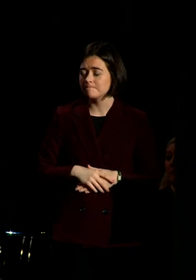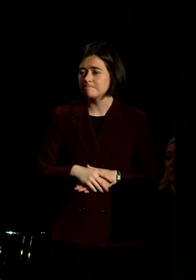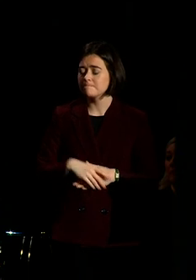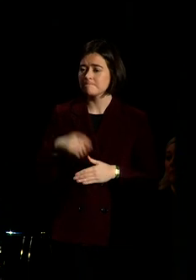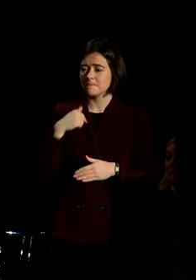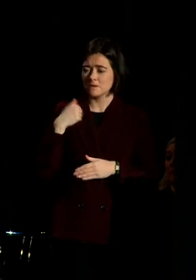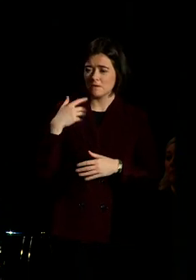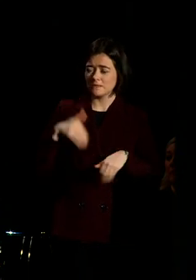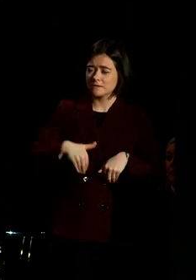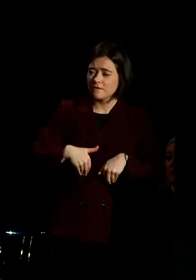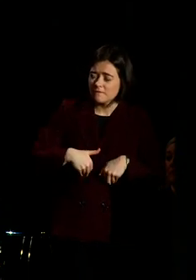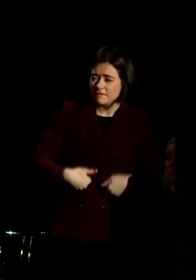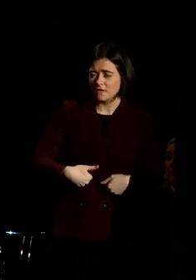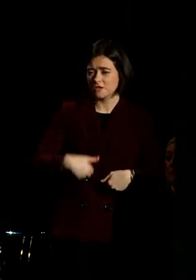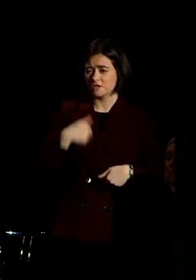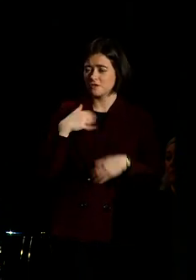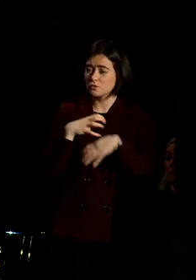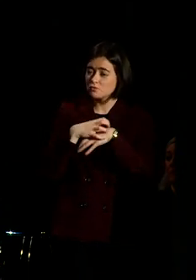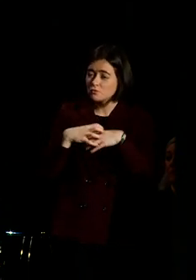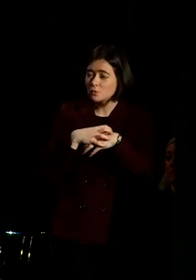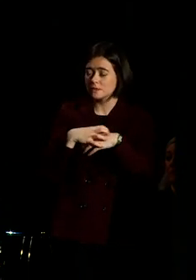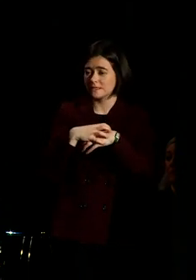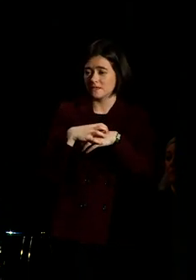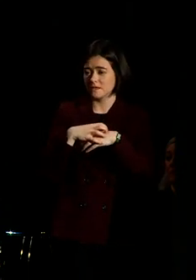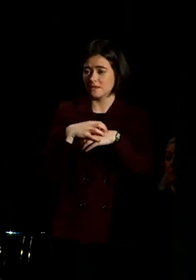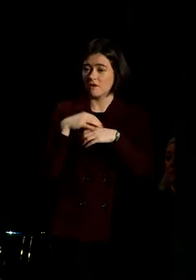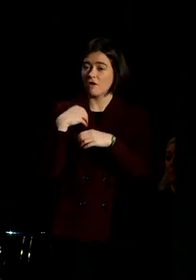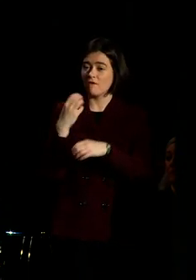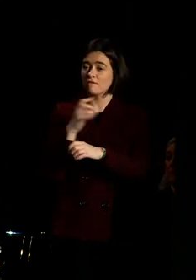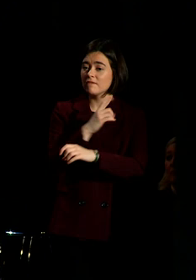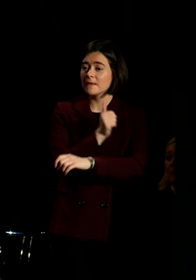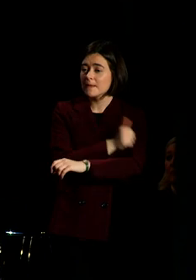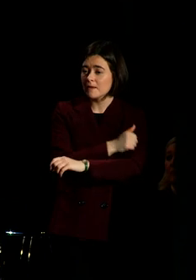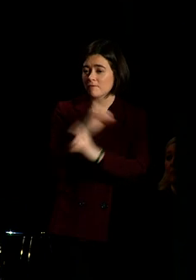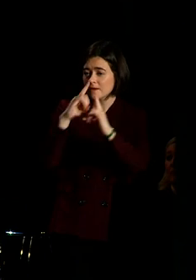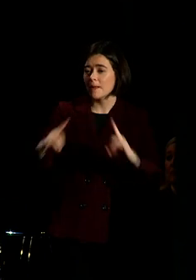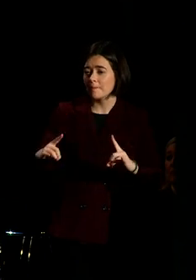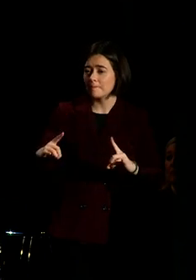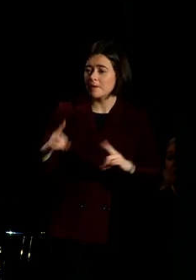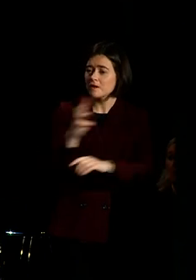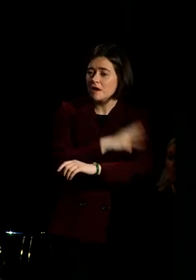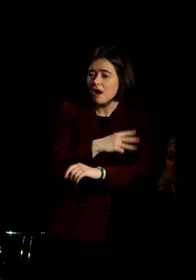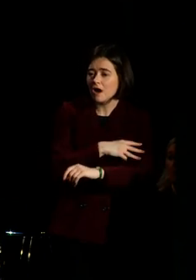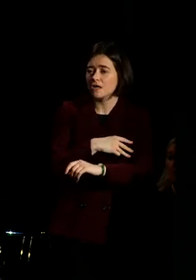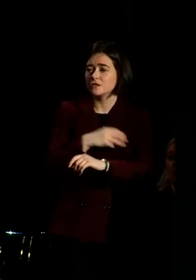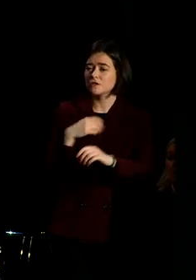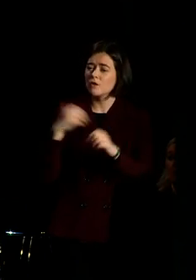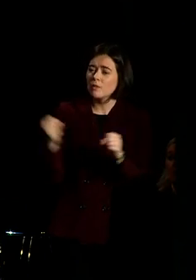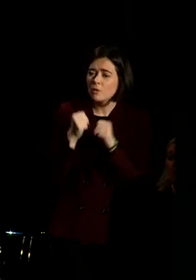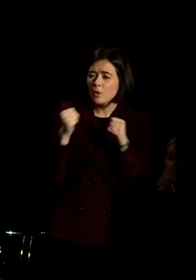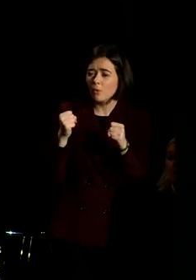The starvation, the cruelty of the camp guards, the cold and